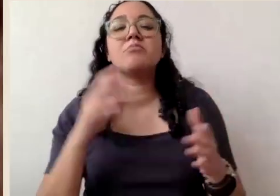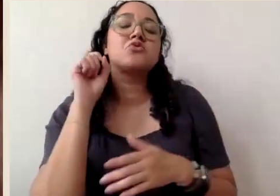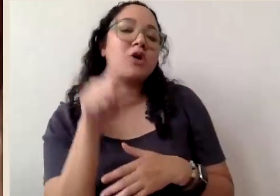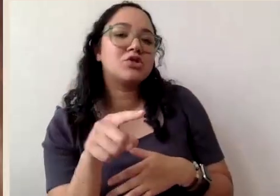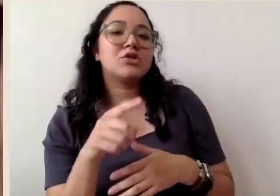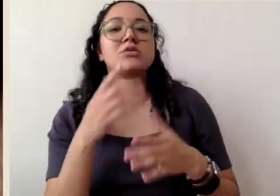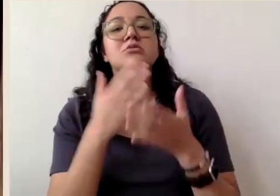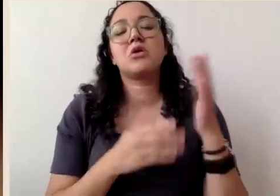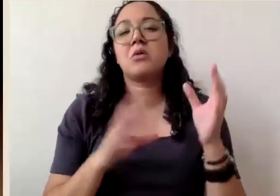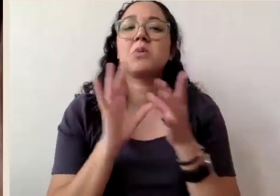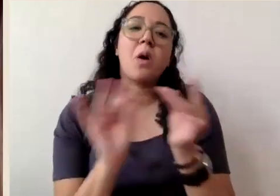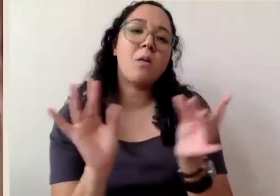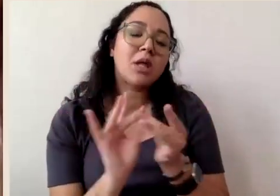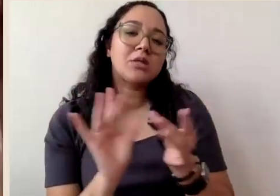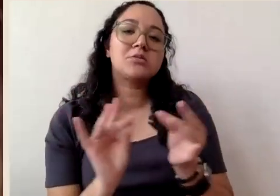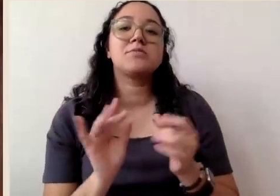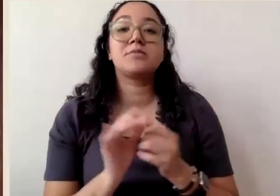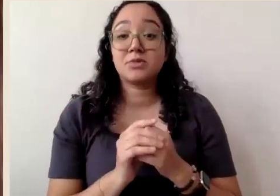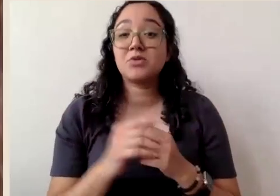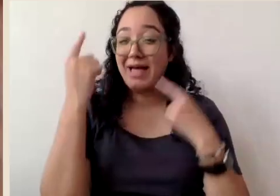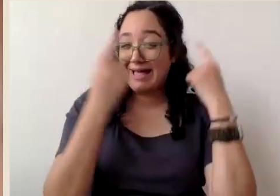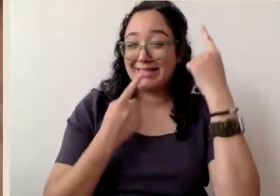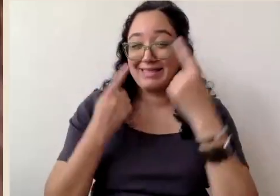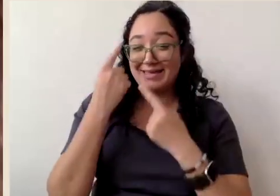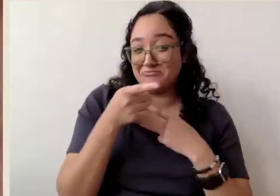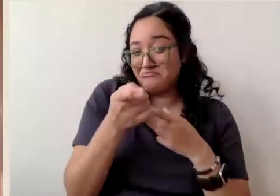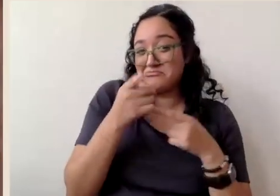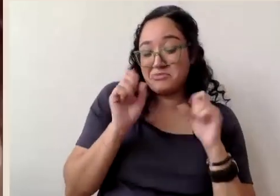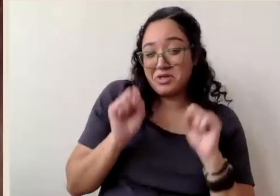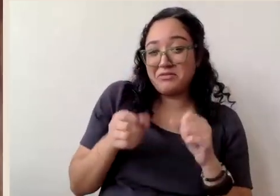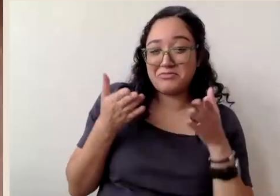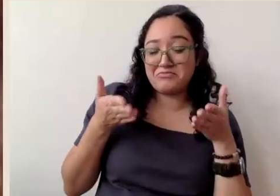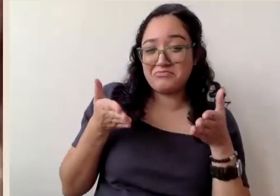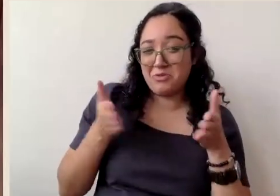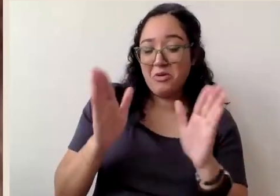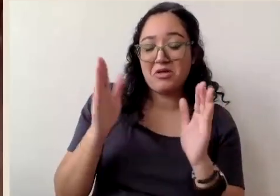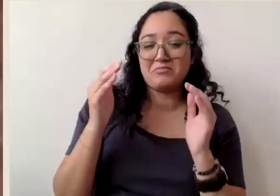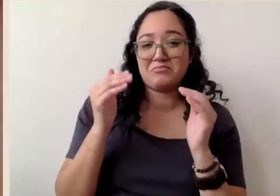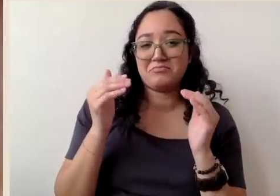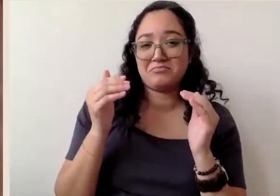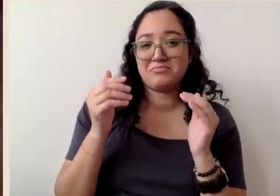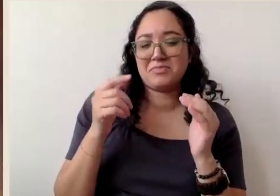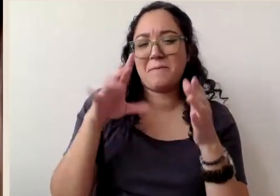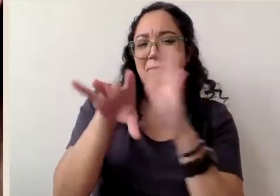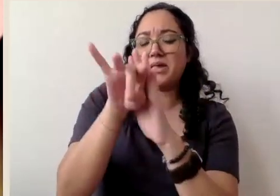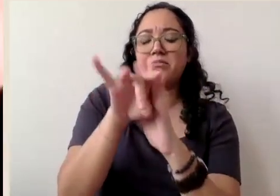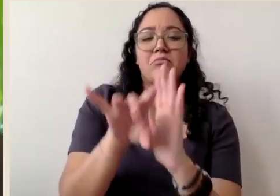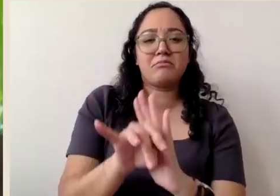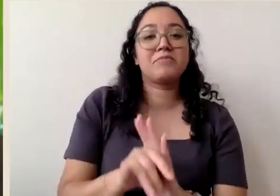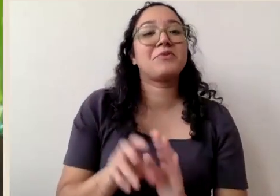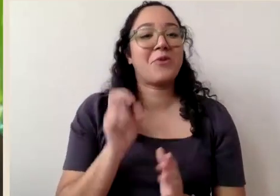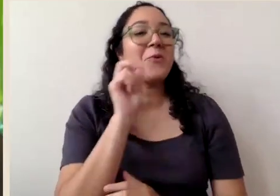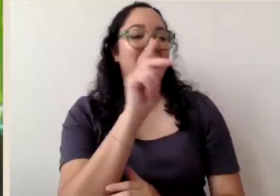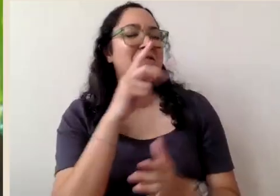are comments. And so I think I would let you choose which ones you would like to address.